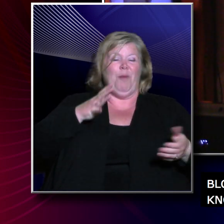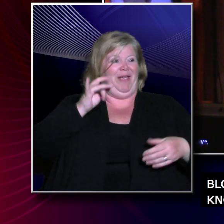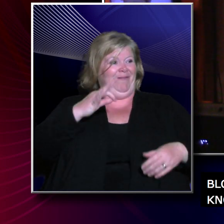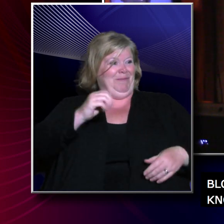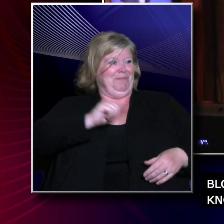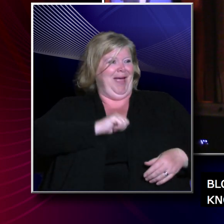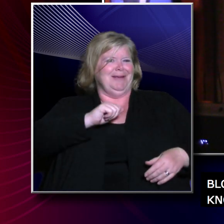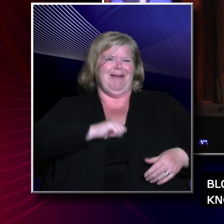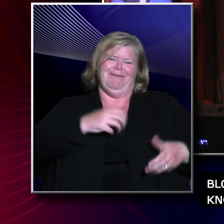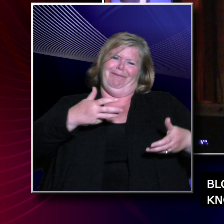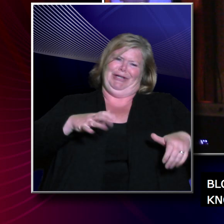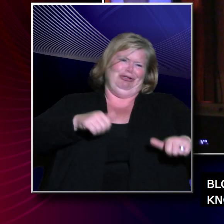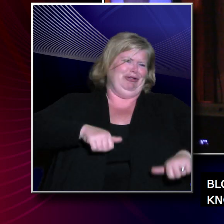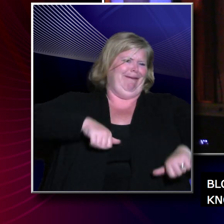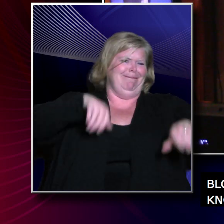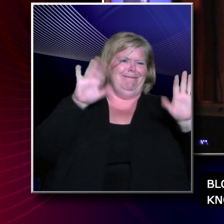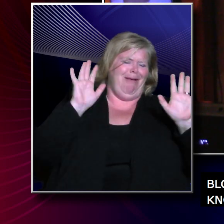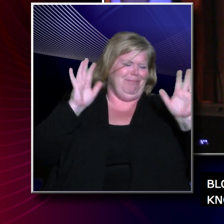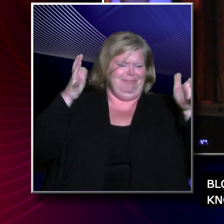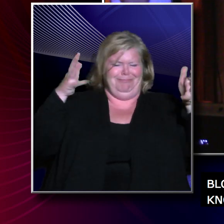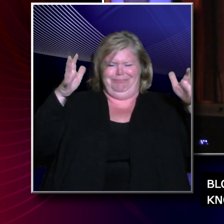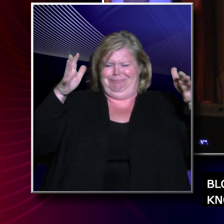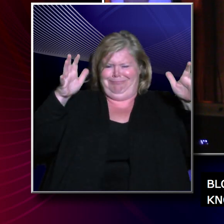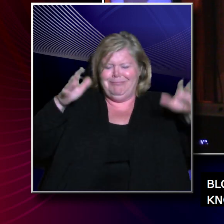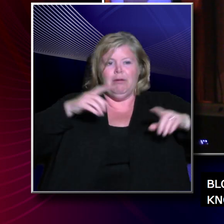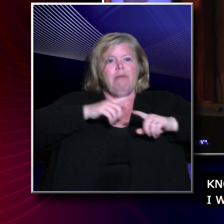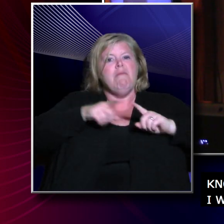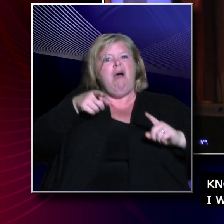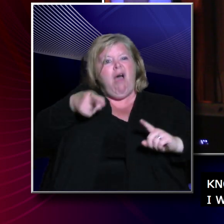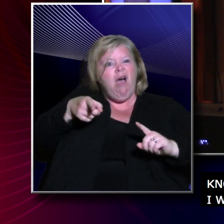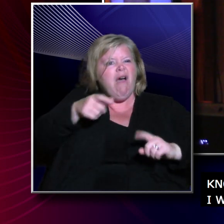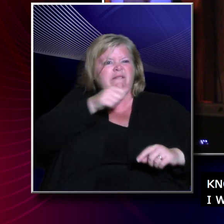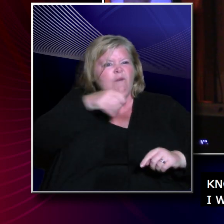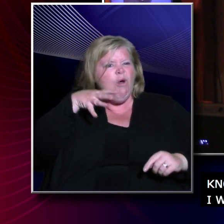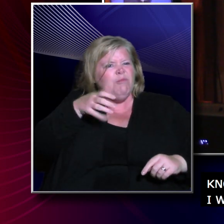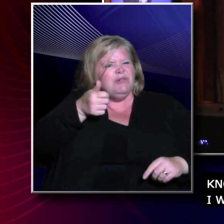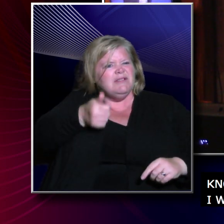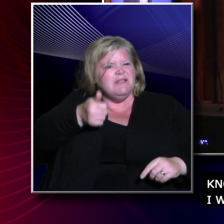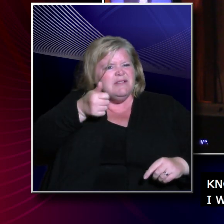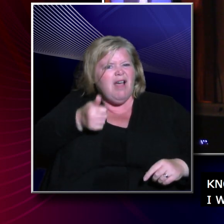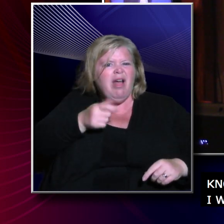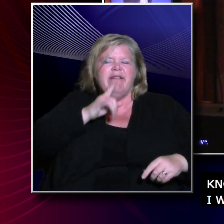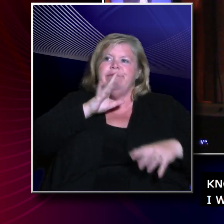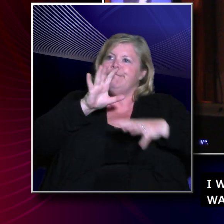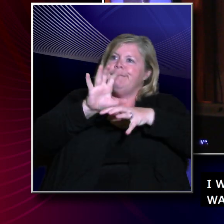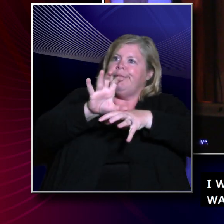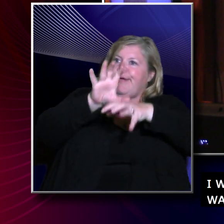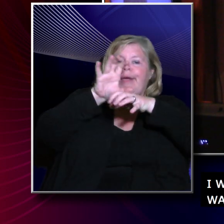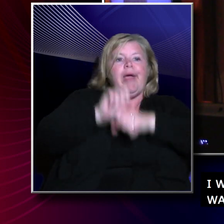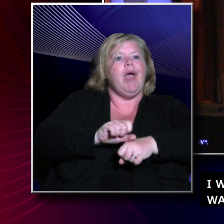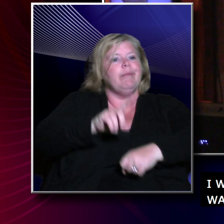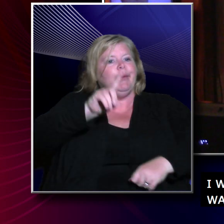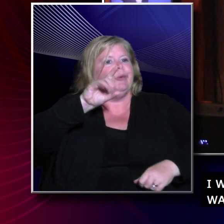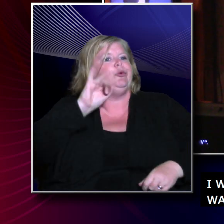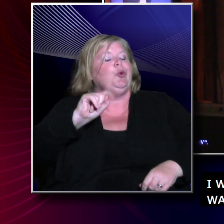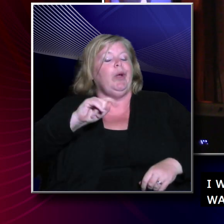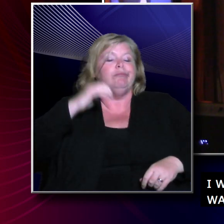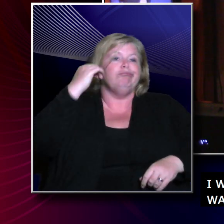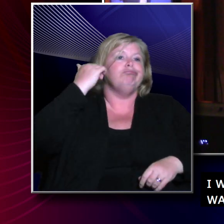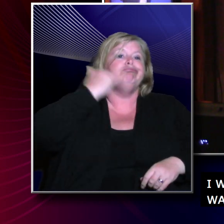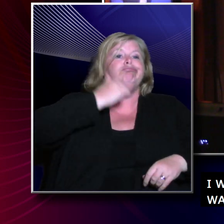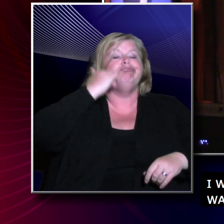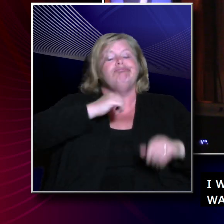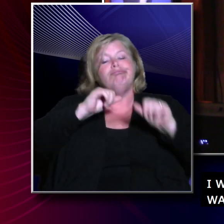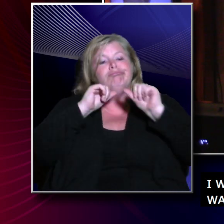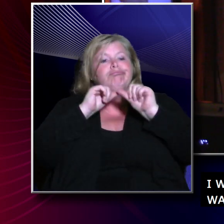would have given up. That would have been done. But this farmer, you know, he was just in such a habit here. He just kept